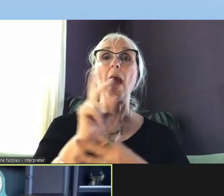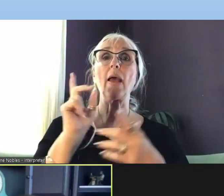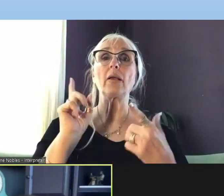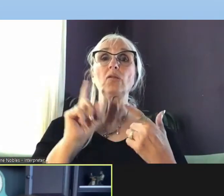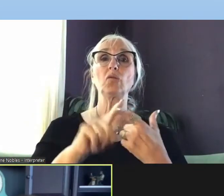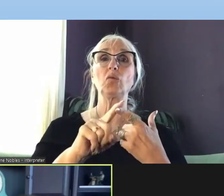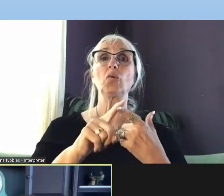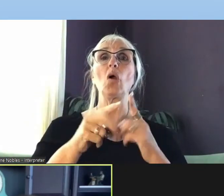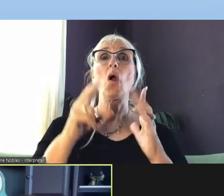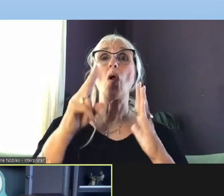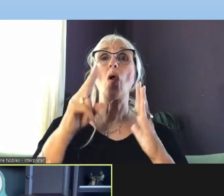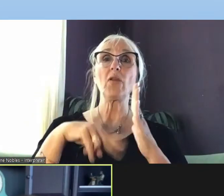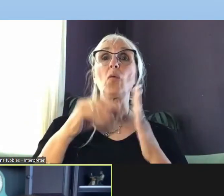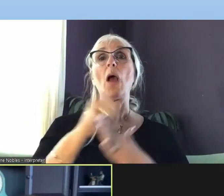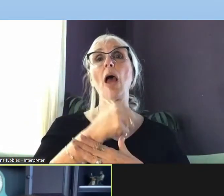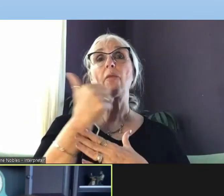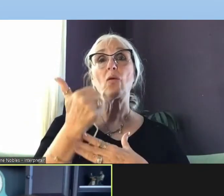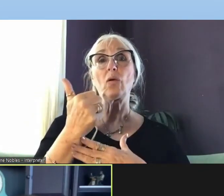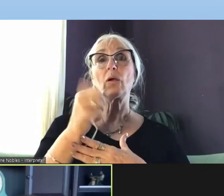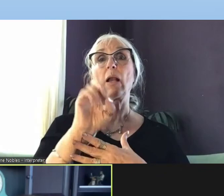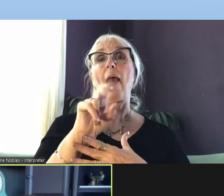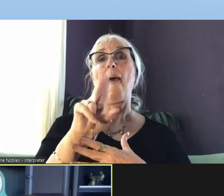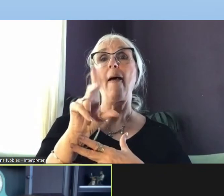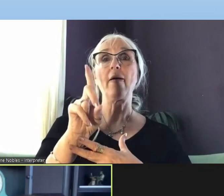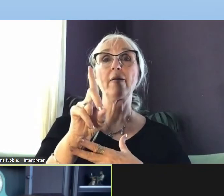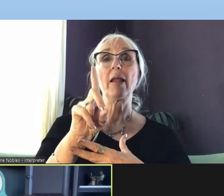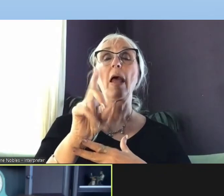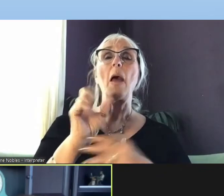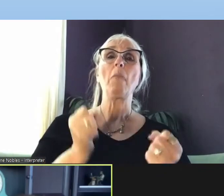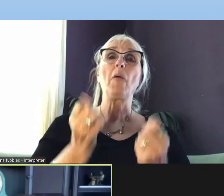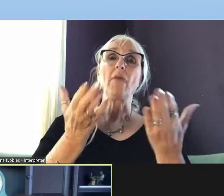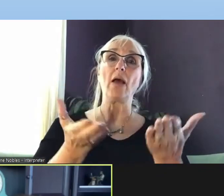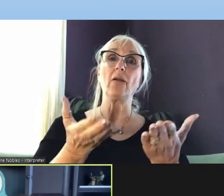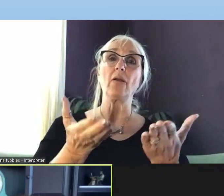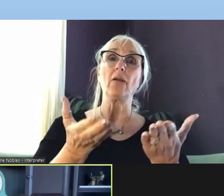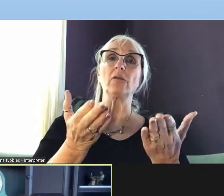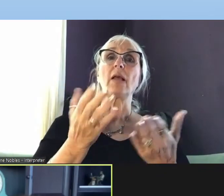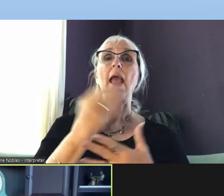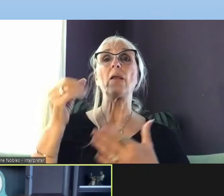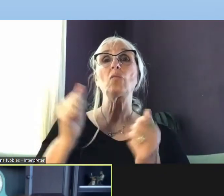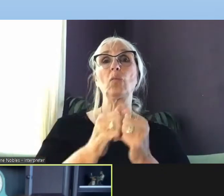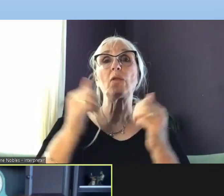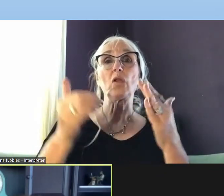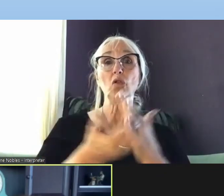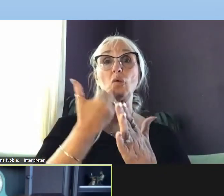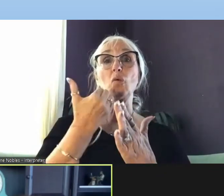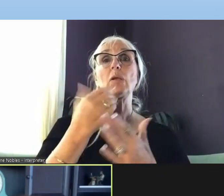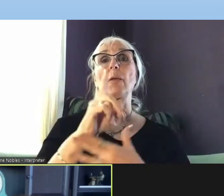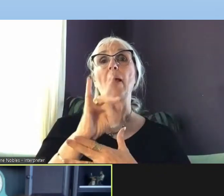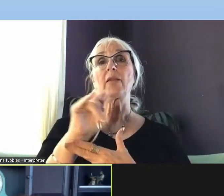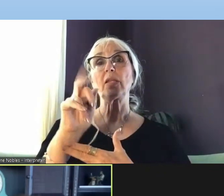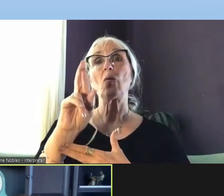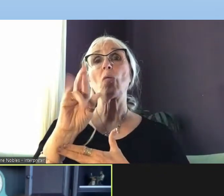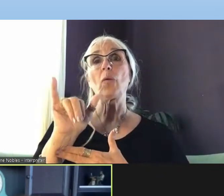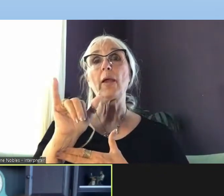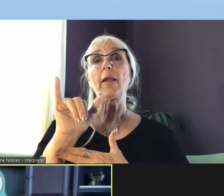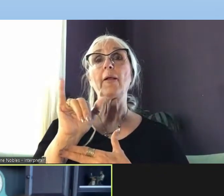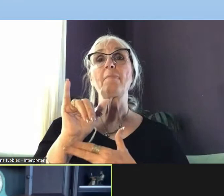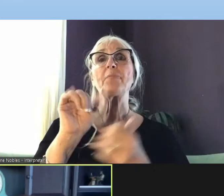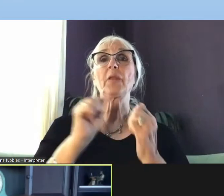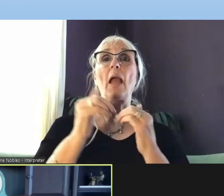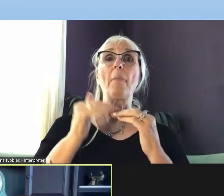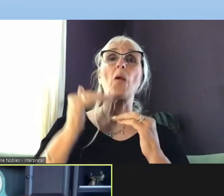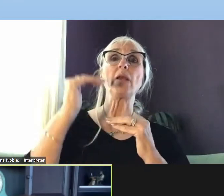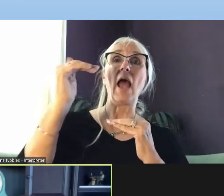reviewing other cloud providers, because even with this new repository through AWS, it is at a much higher